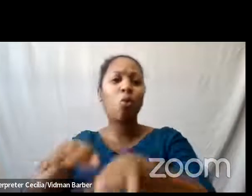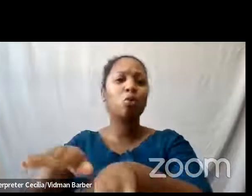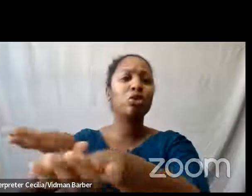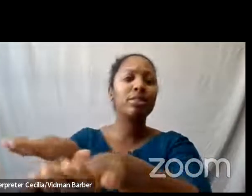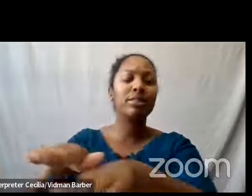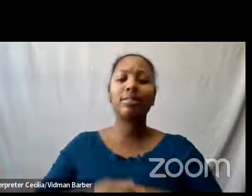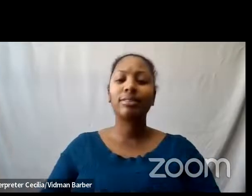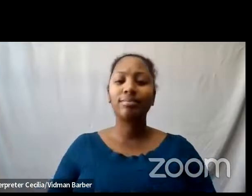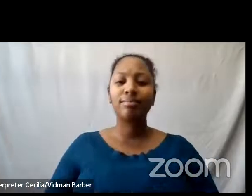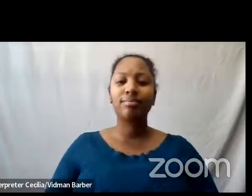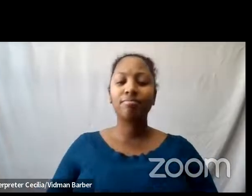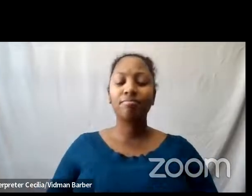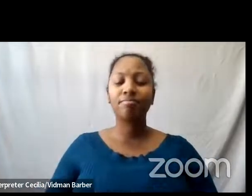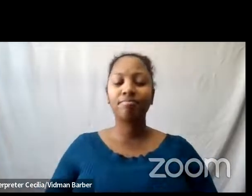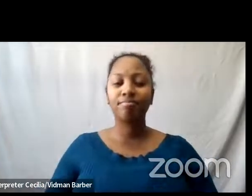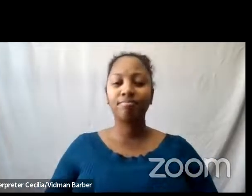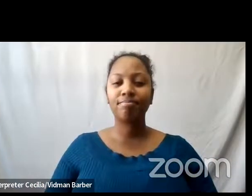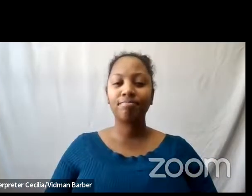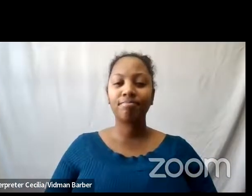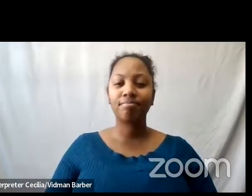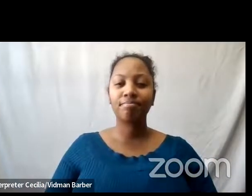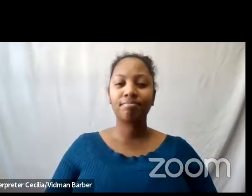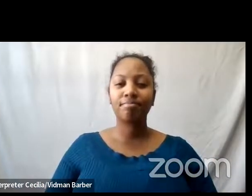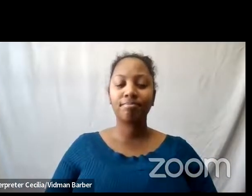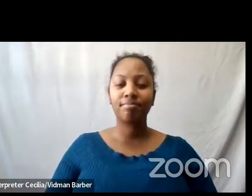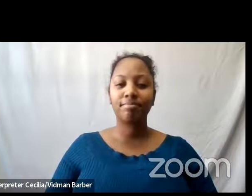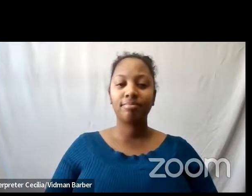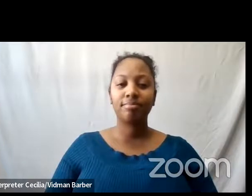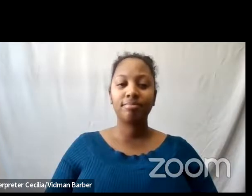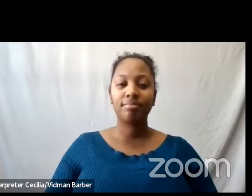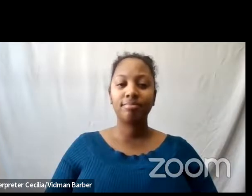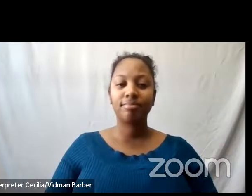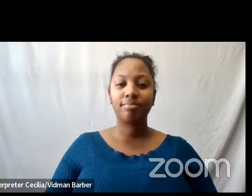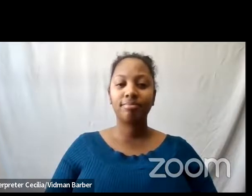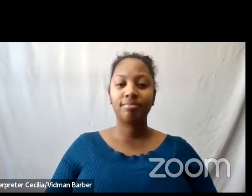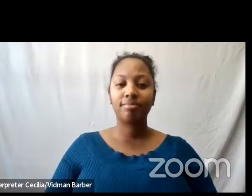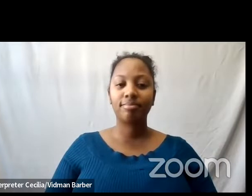and if they do, then